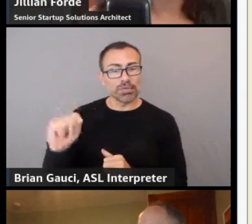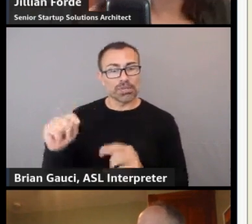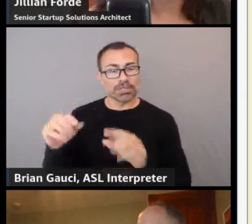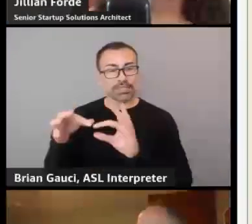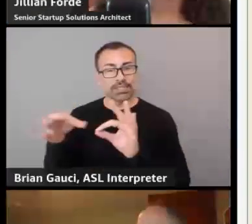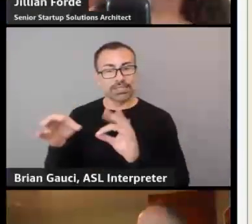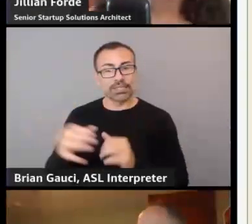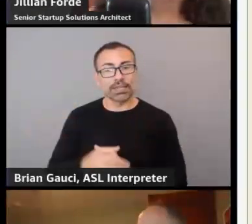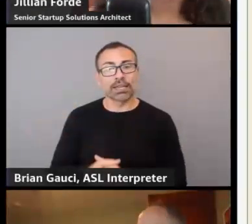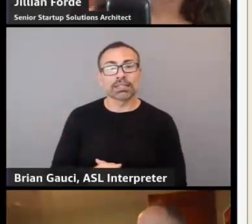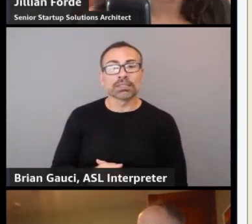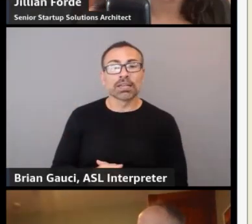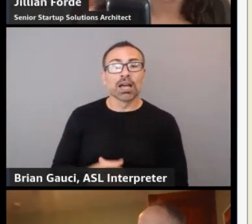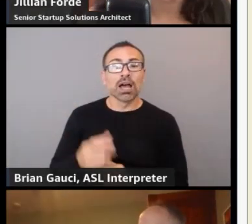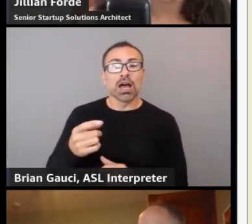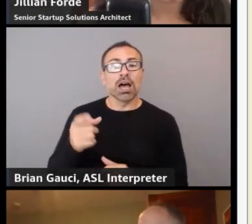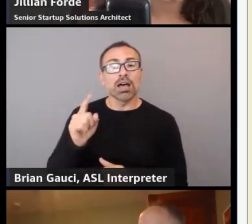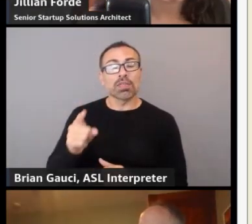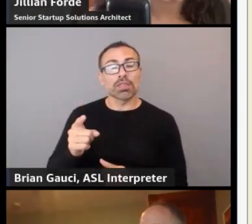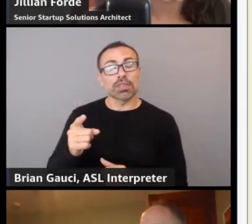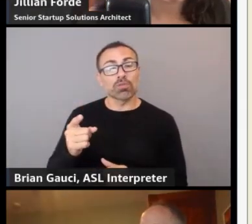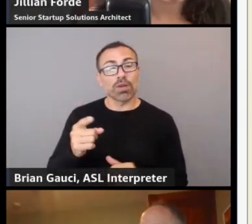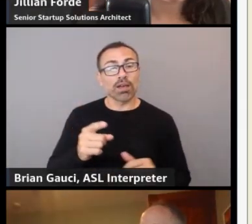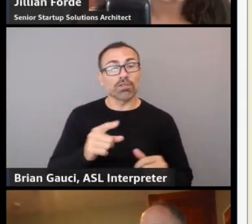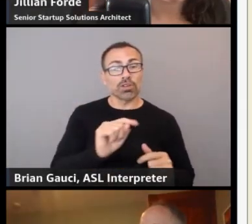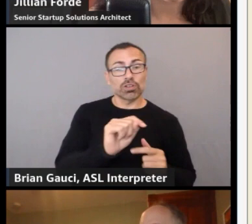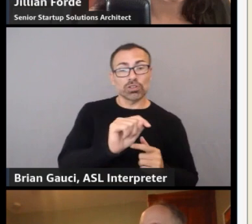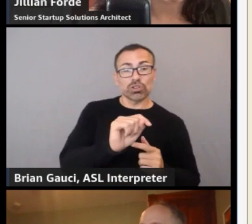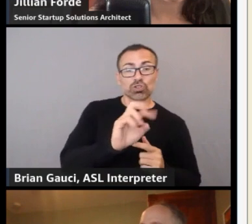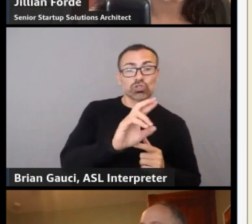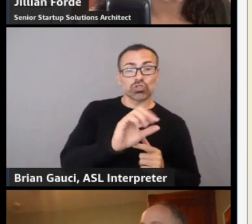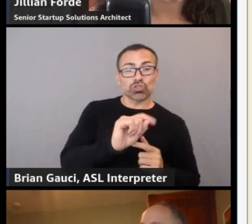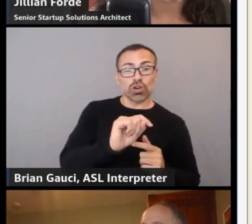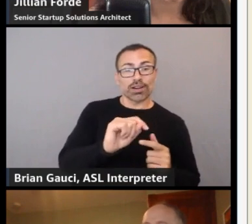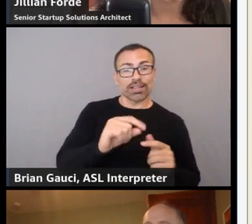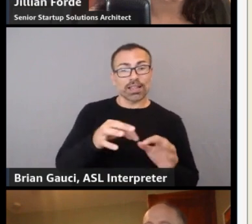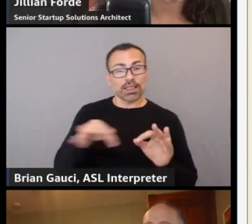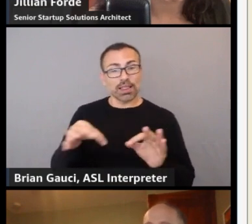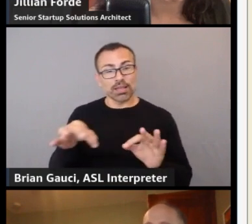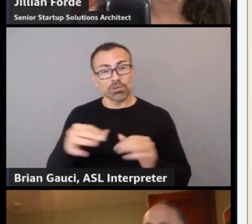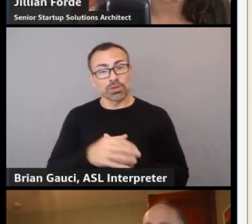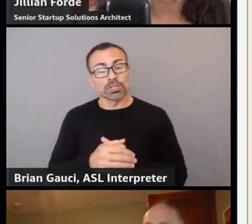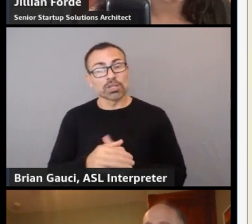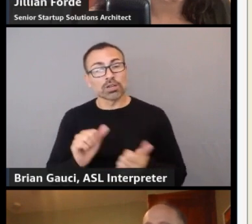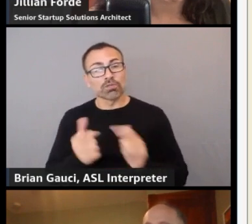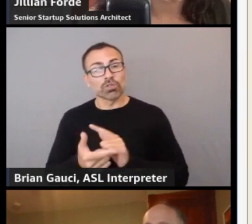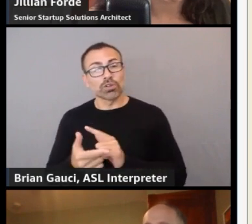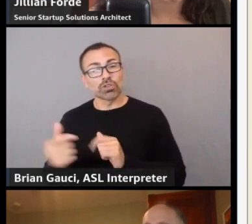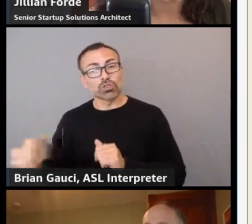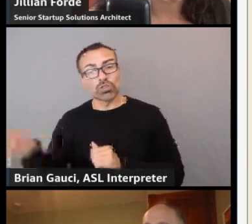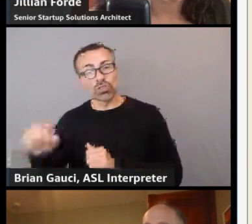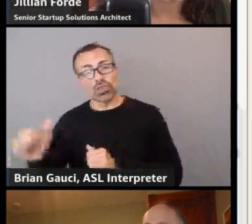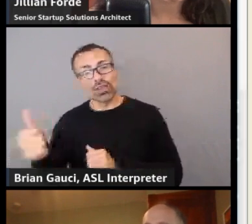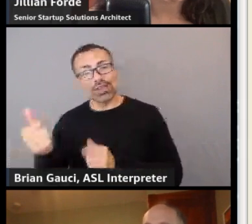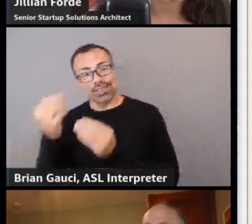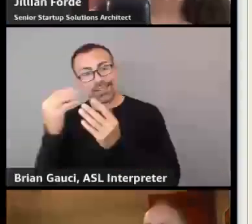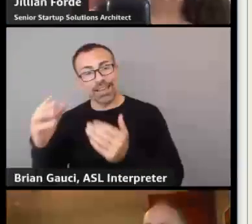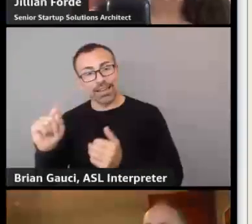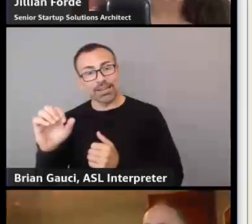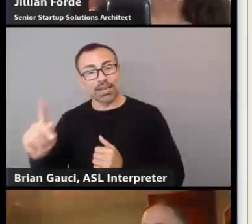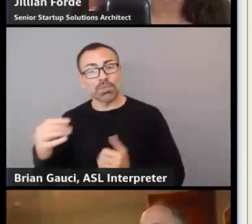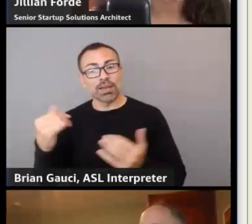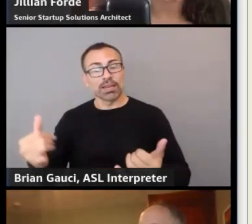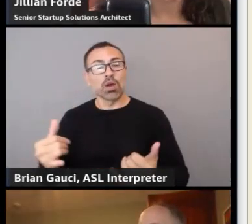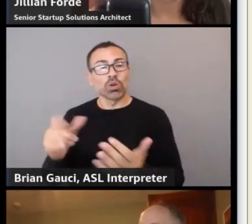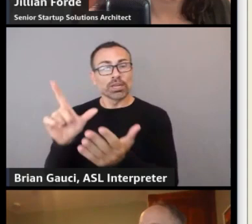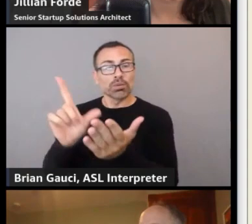source and target languages converted to the necessary data type. And then the last thing I need to do is just print the